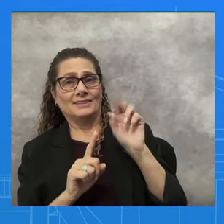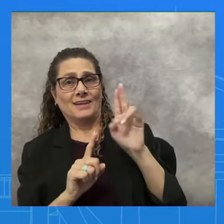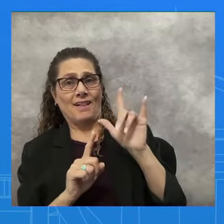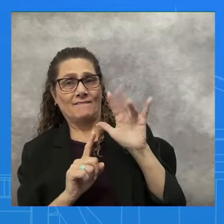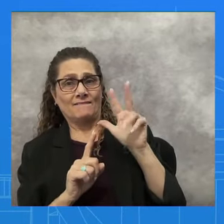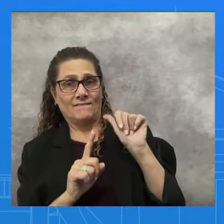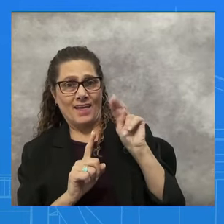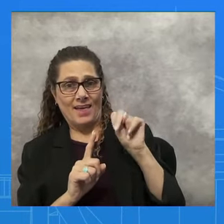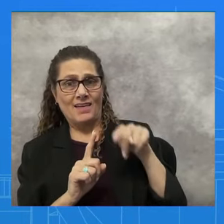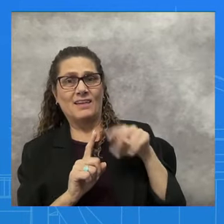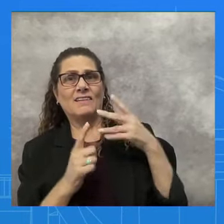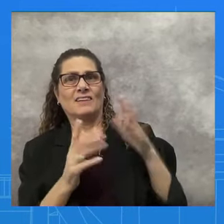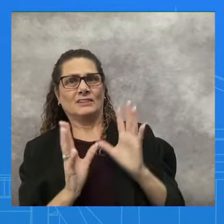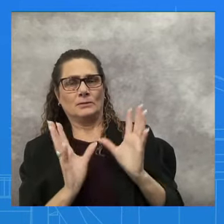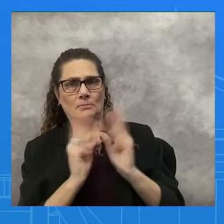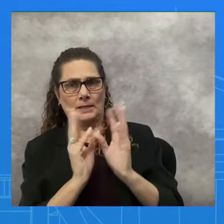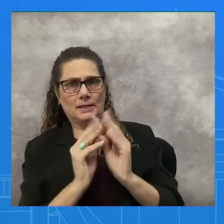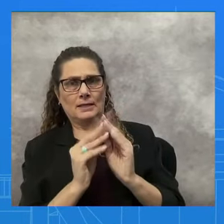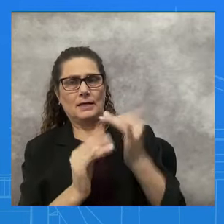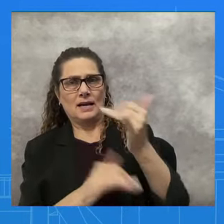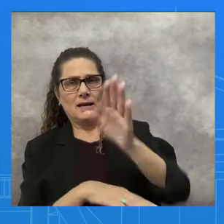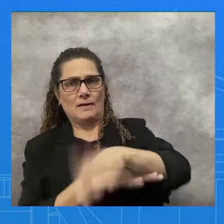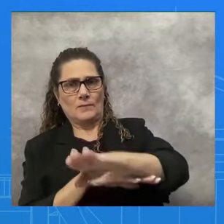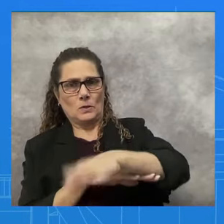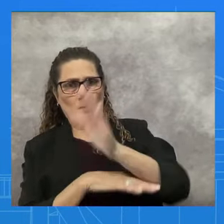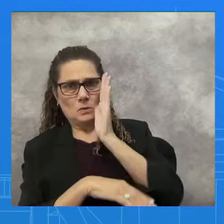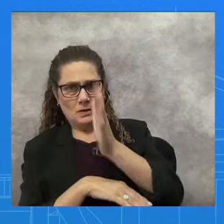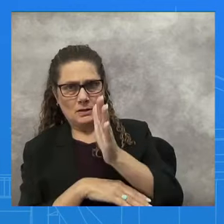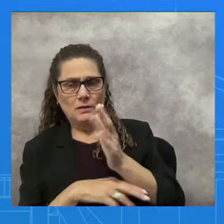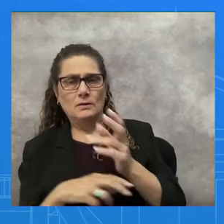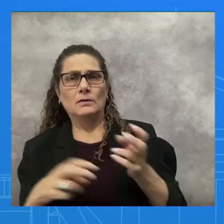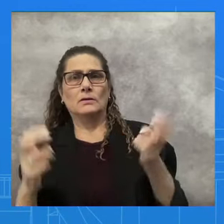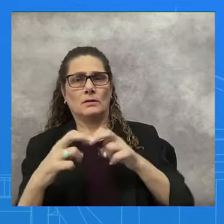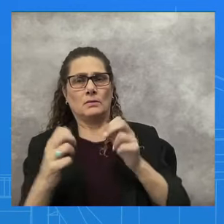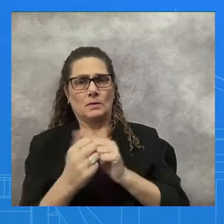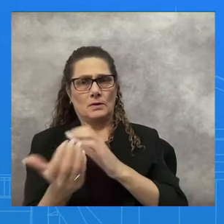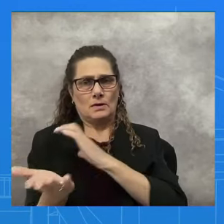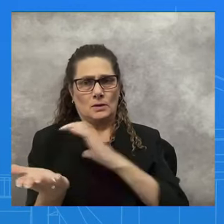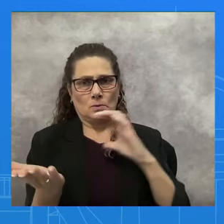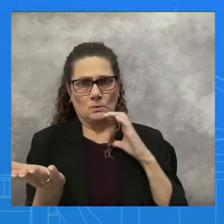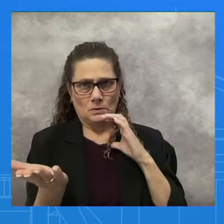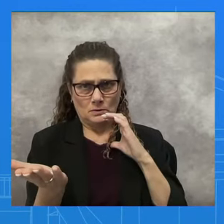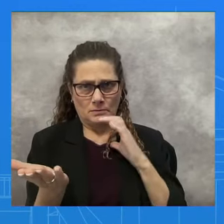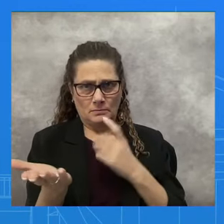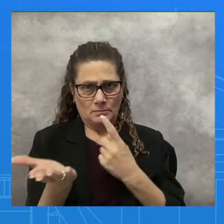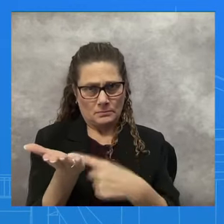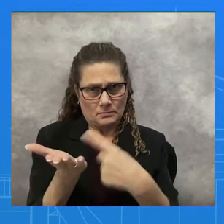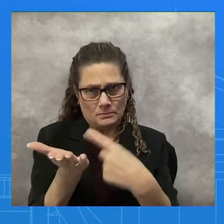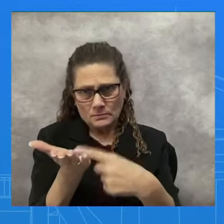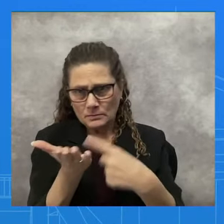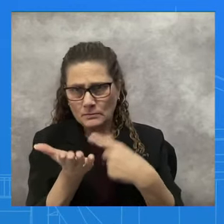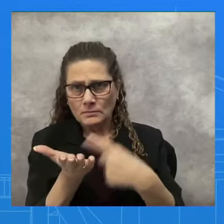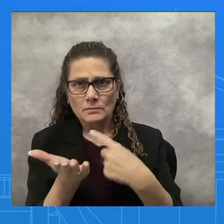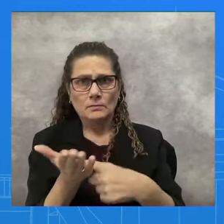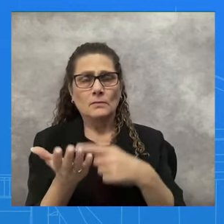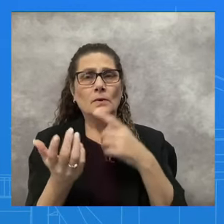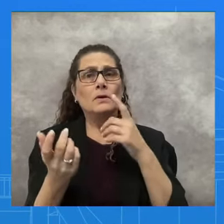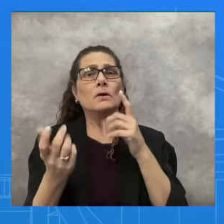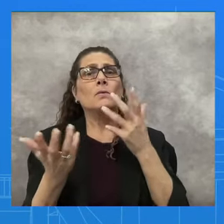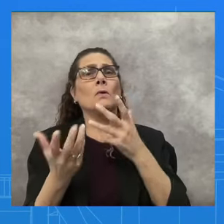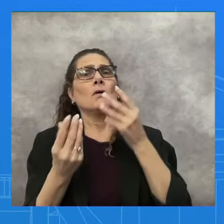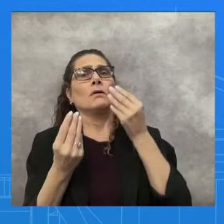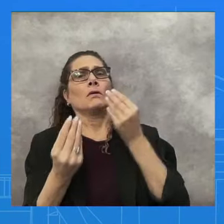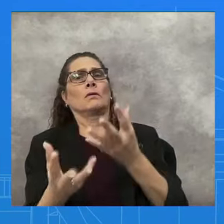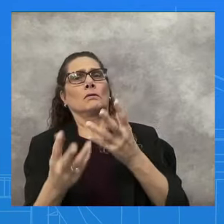rankers this afternoon to brief them on the latest intelligence and our analysis of it. And we will brief the Senate when they are back in